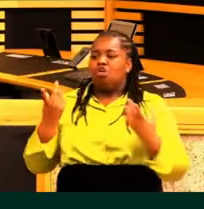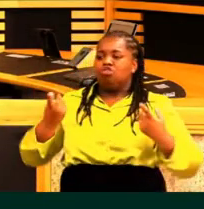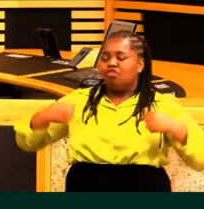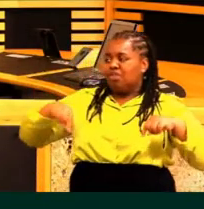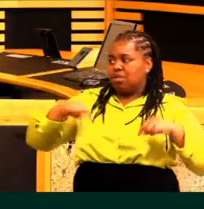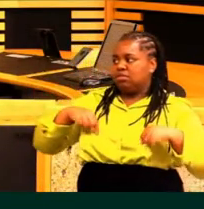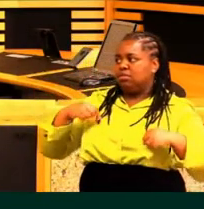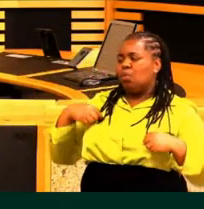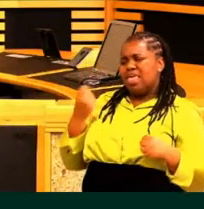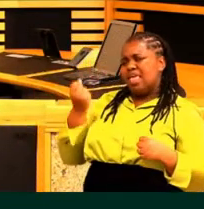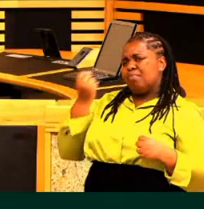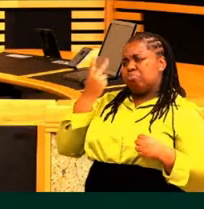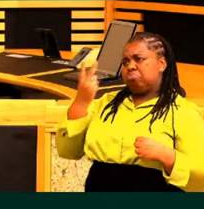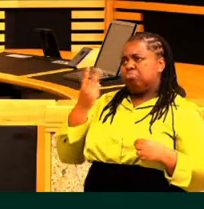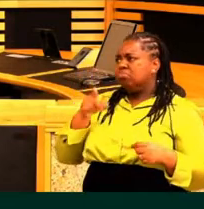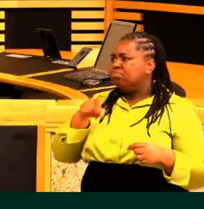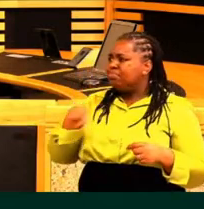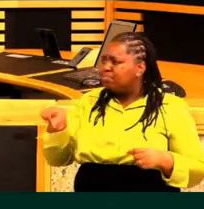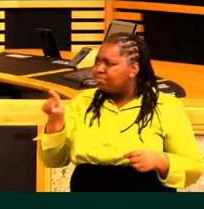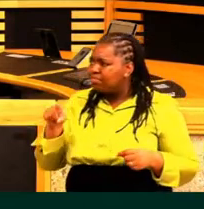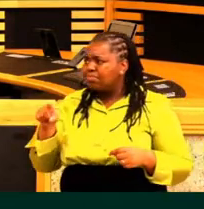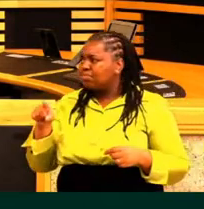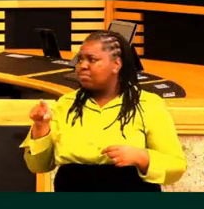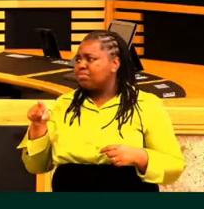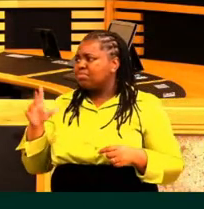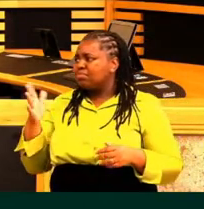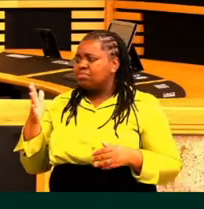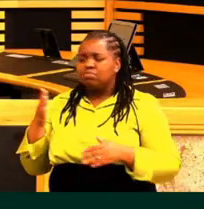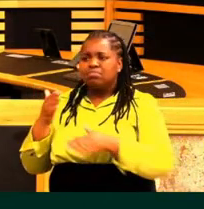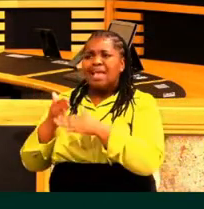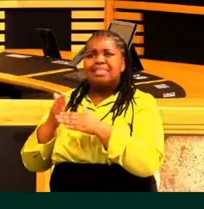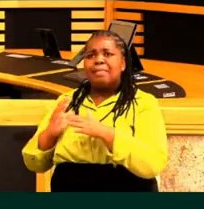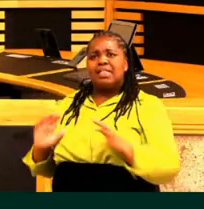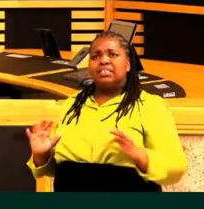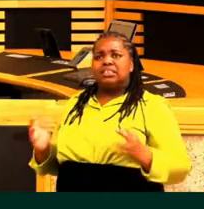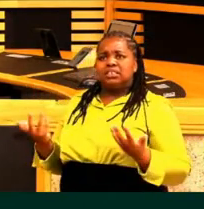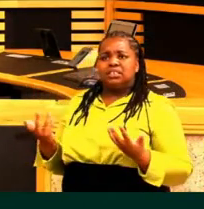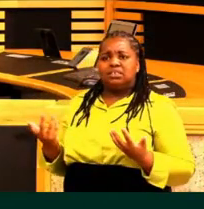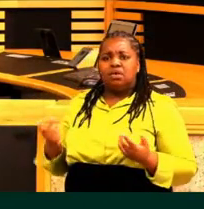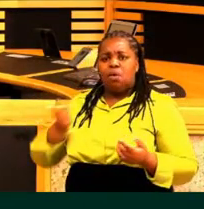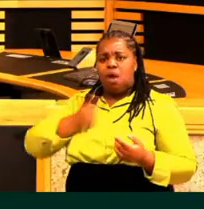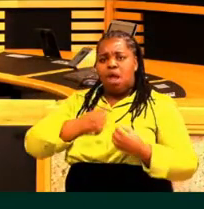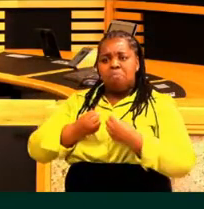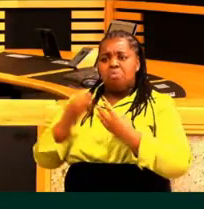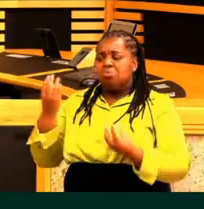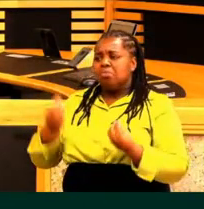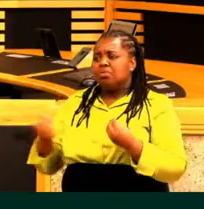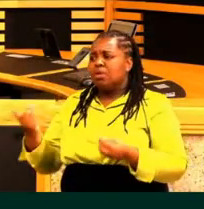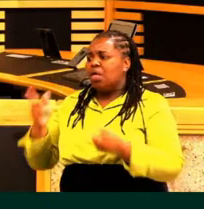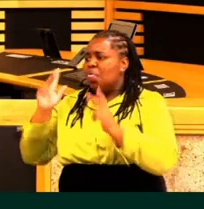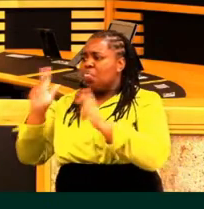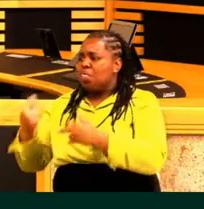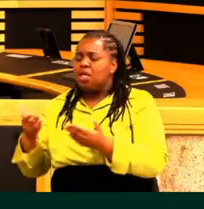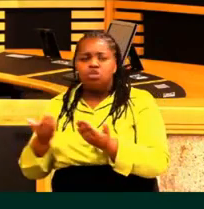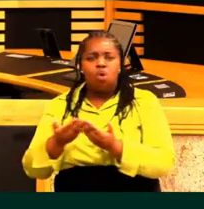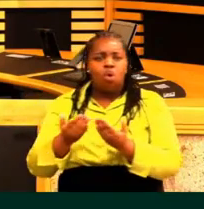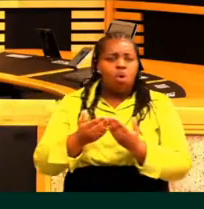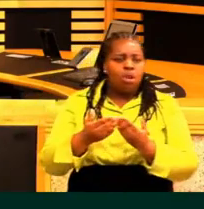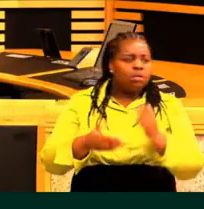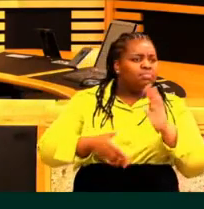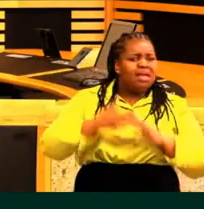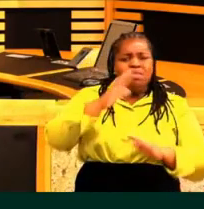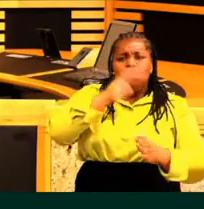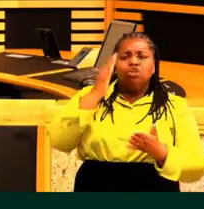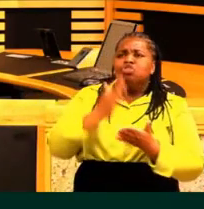realize that the lands were considered redundant because most of the kids leave school not even knowing how to draw